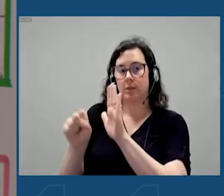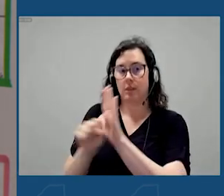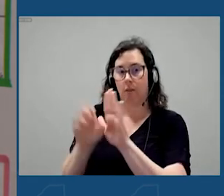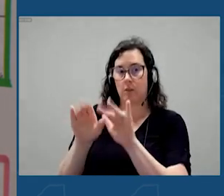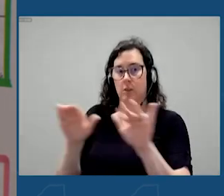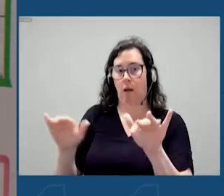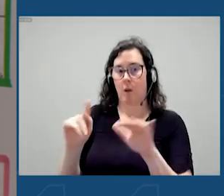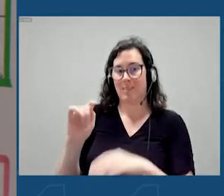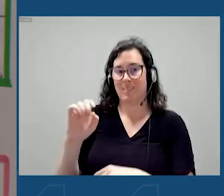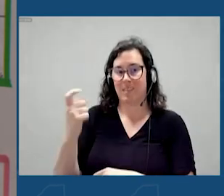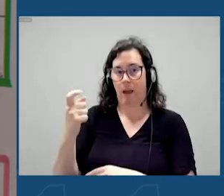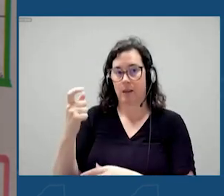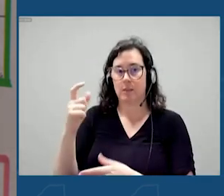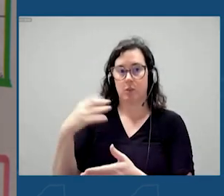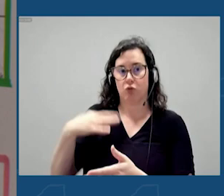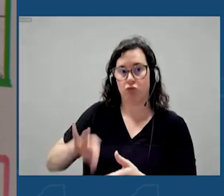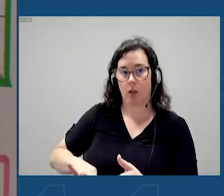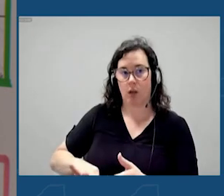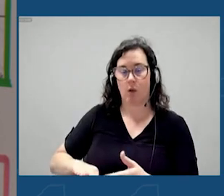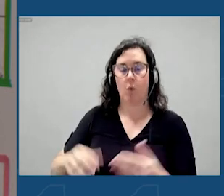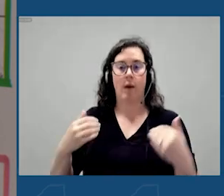tax credit for children 5 and up.